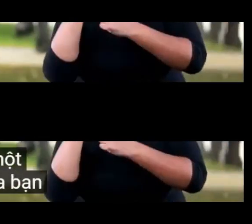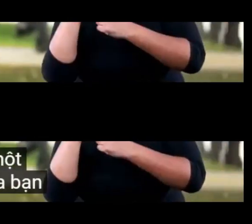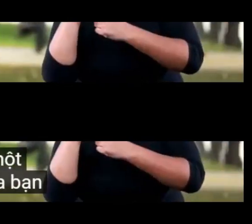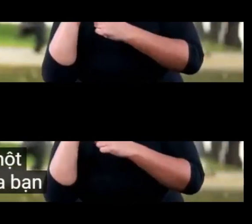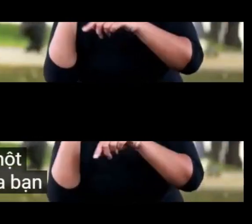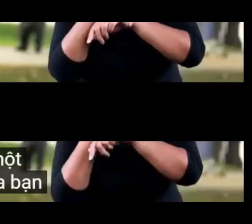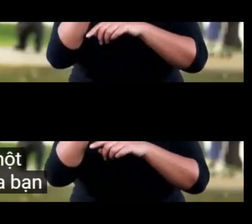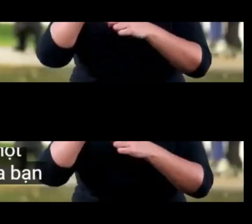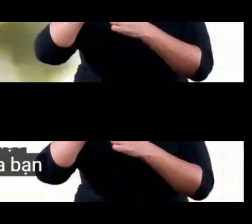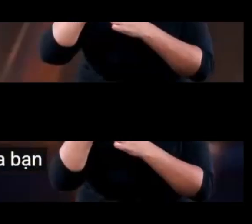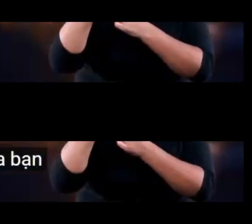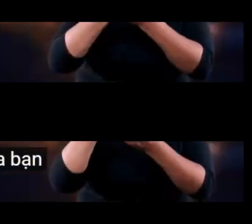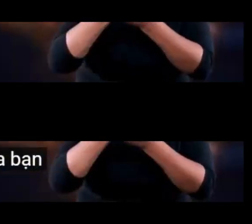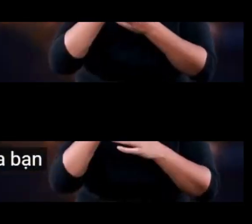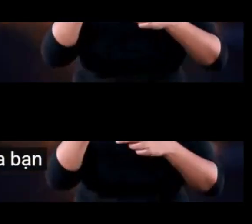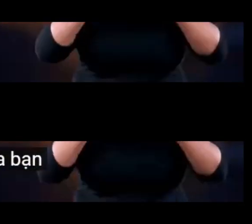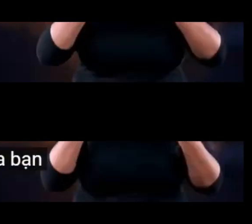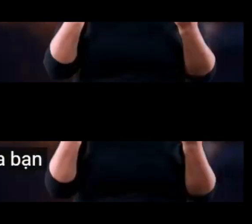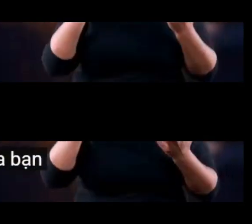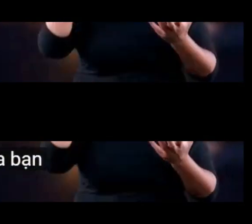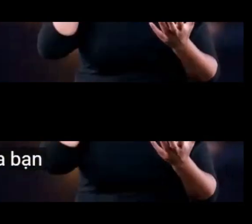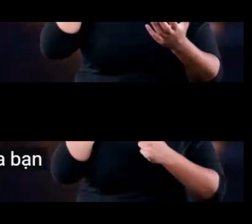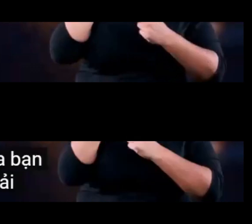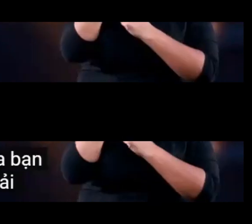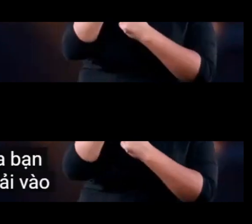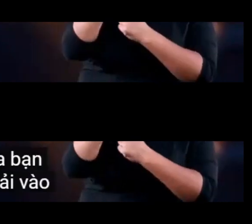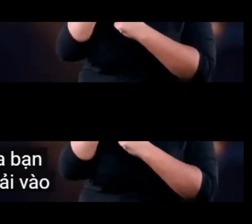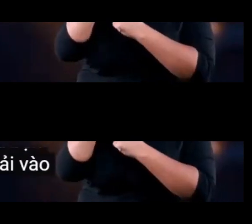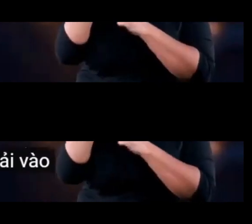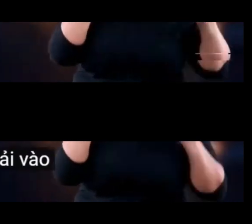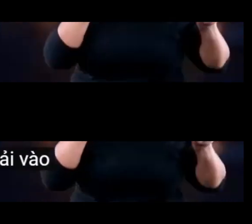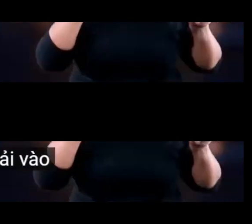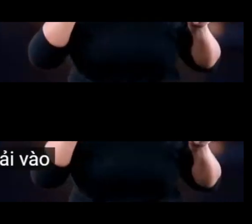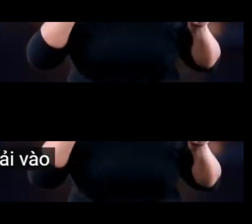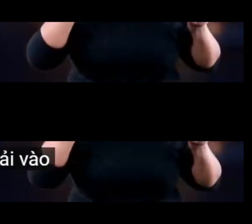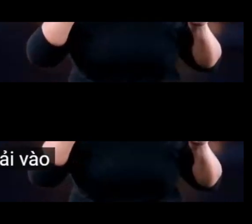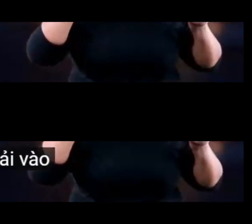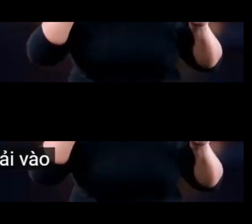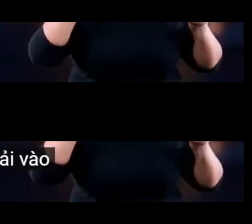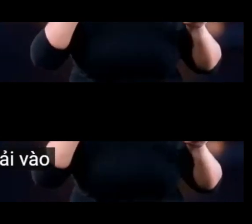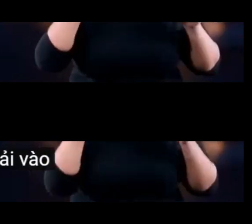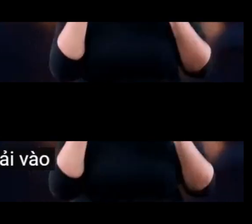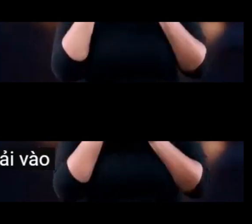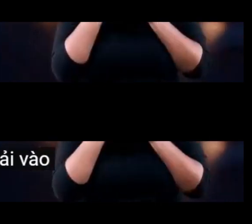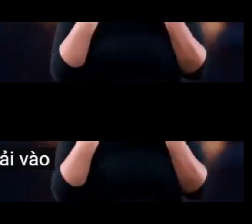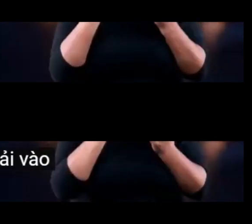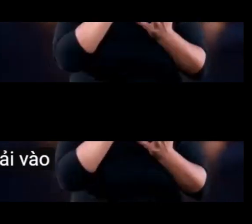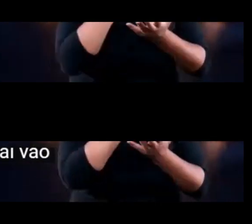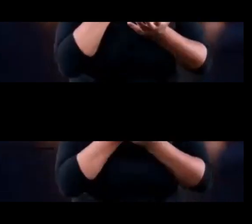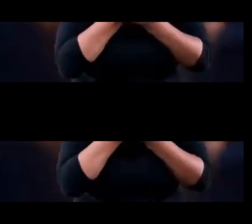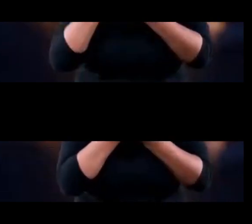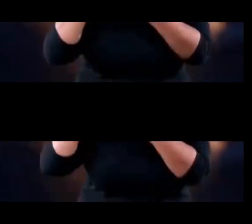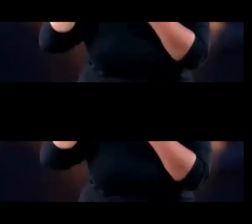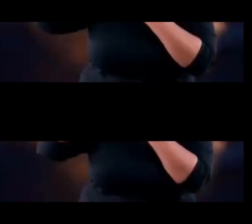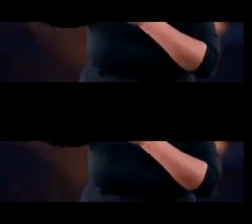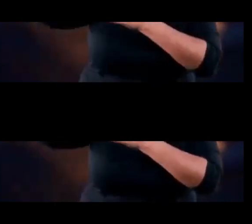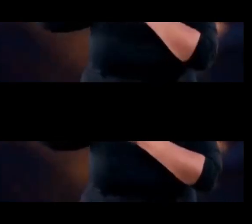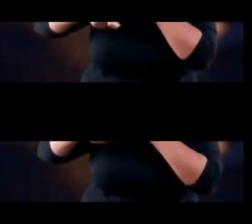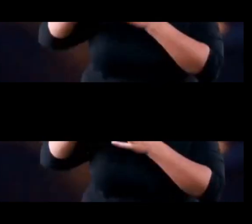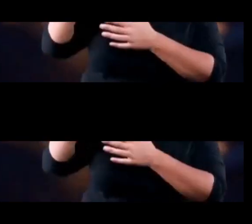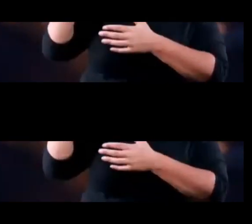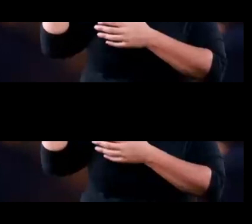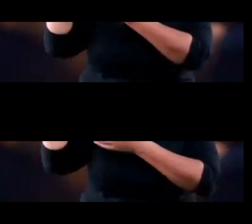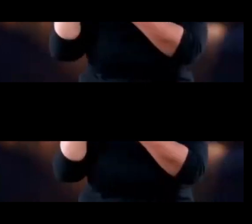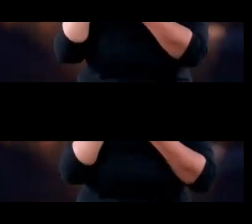dollars. The problem the colonists had back in the 1700s was that the money they paid for taxes